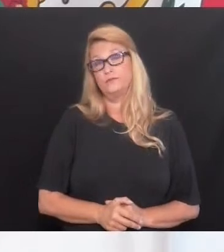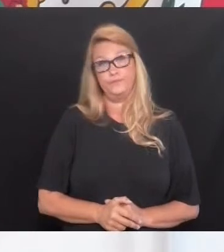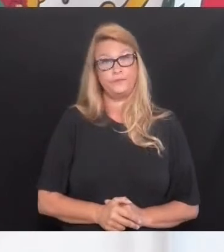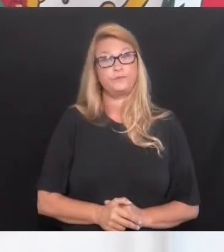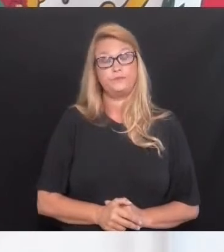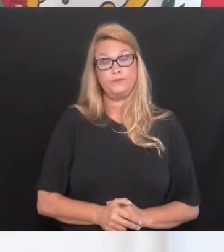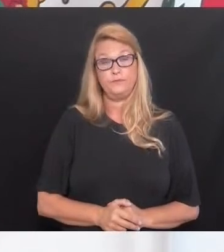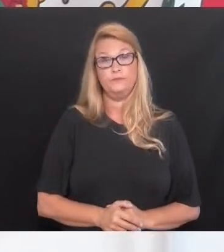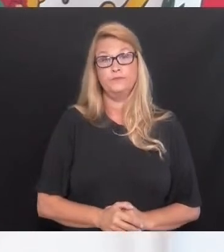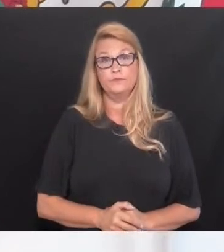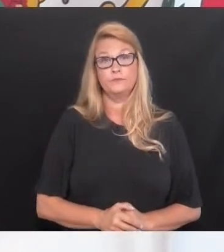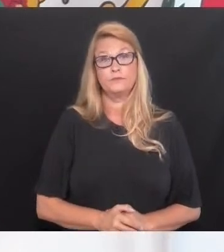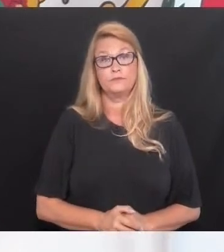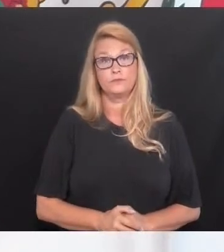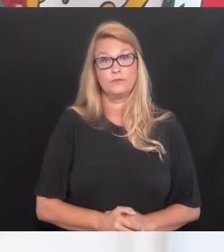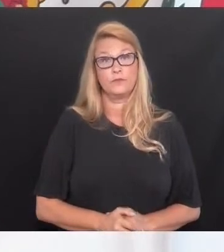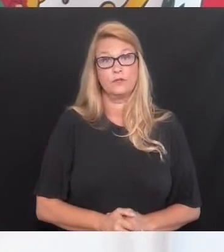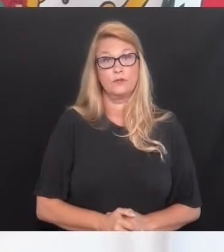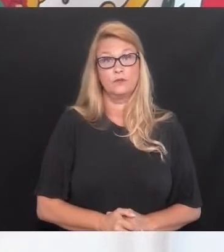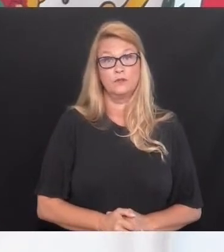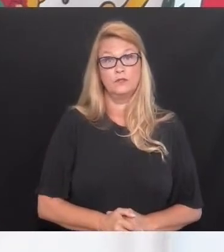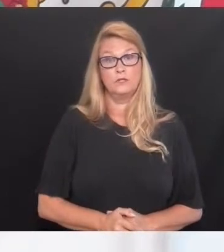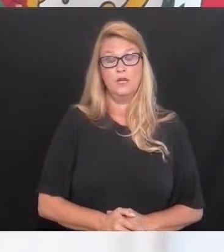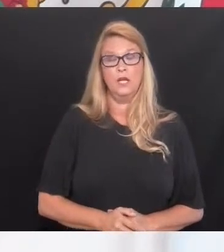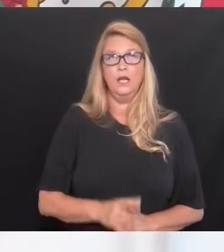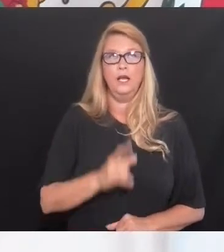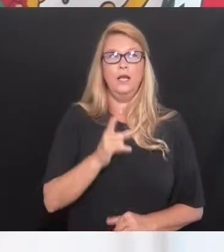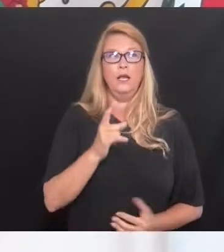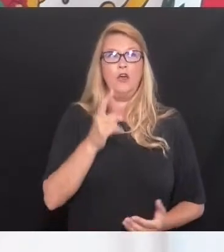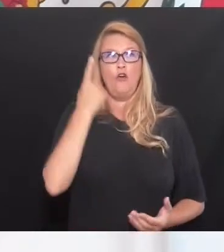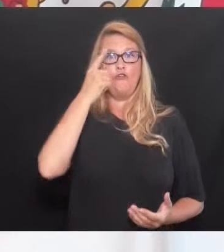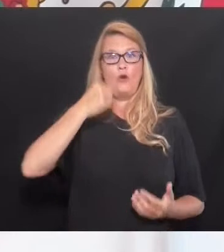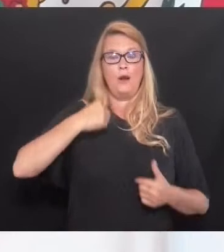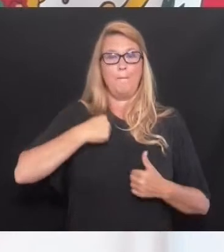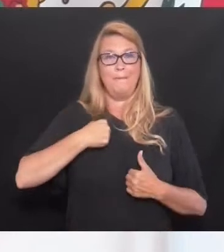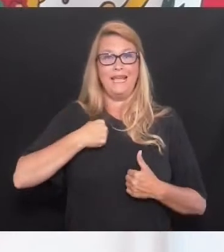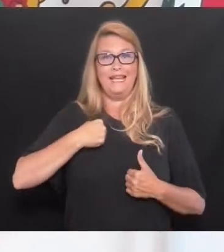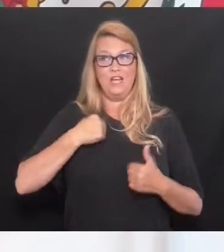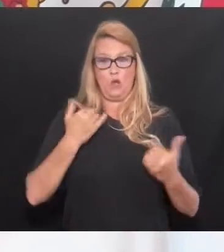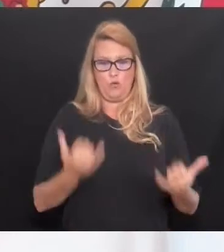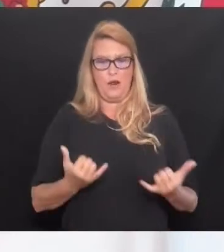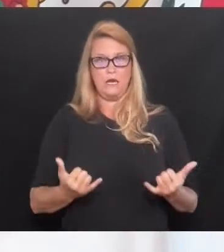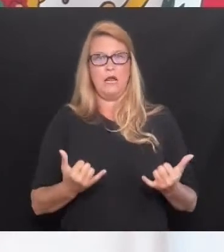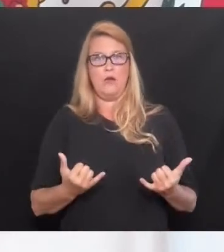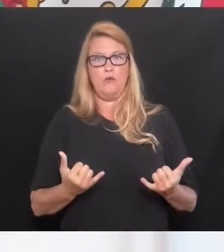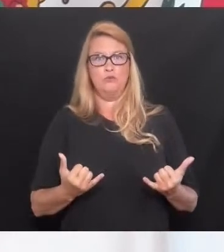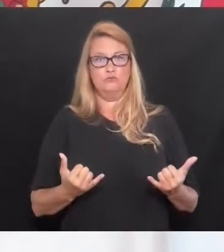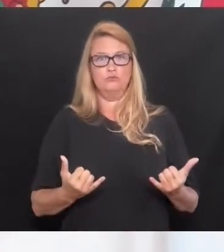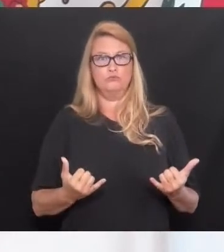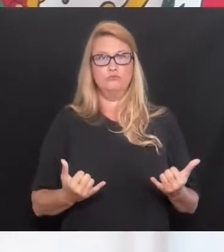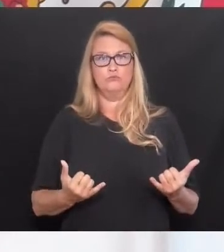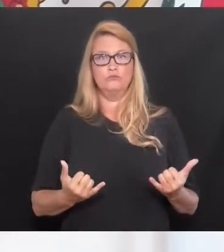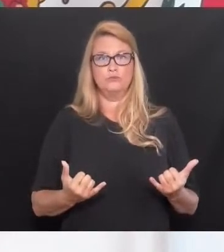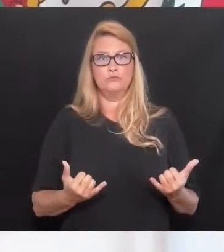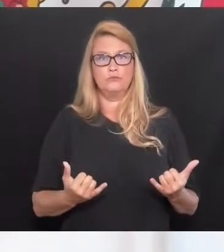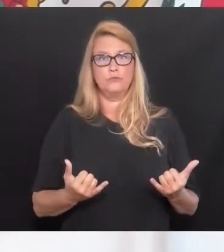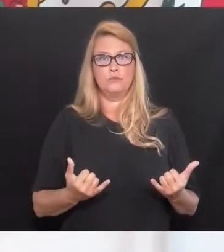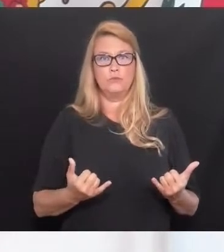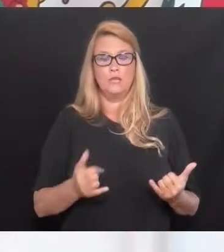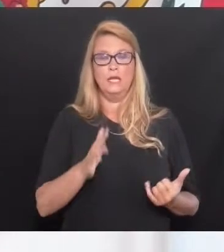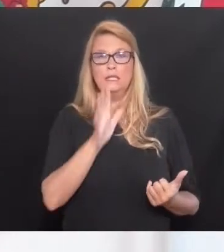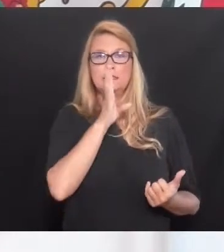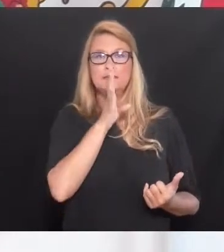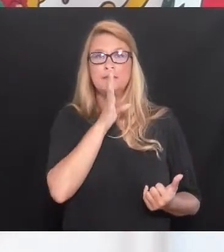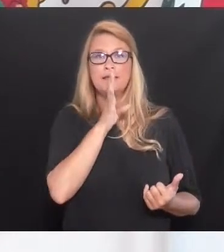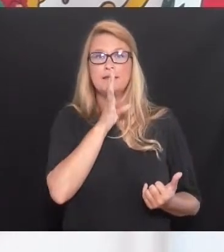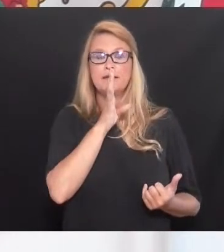Stephen, it would be frivolous for me to tell you that, to speak in terms